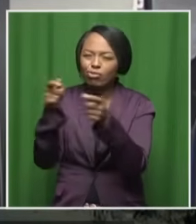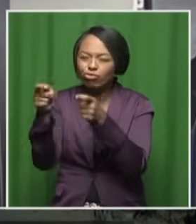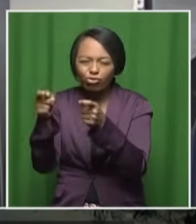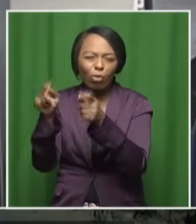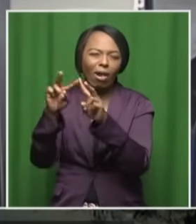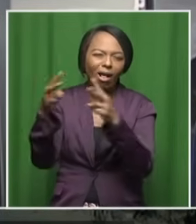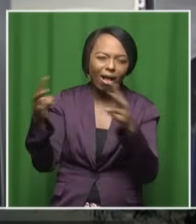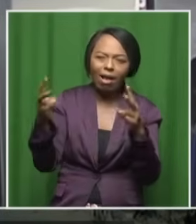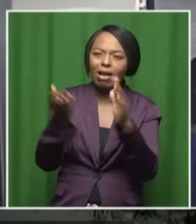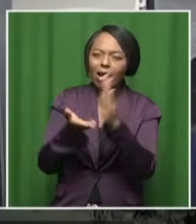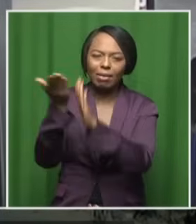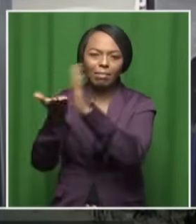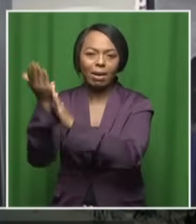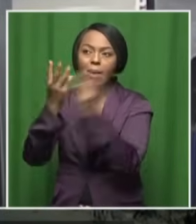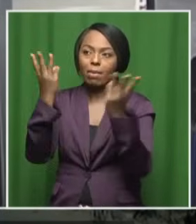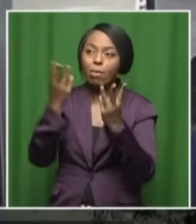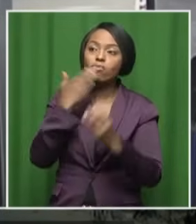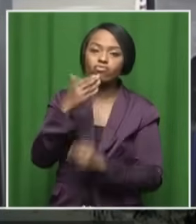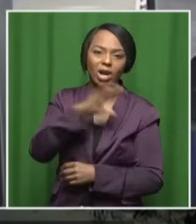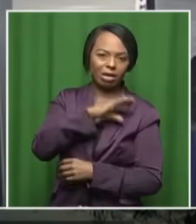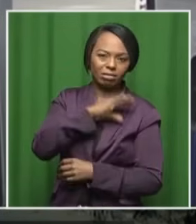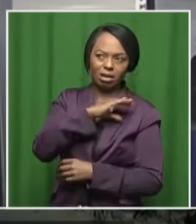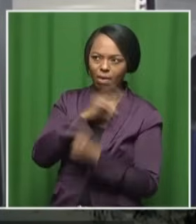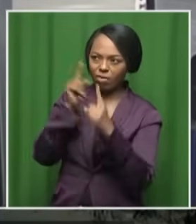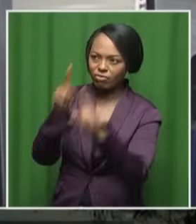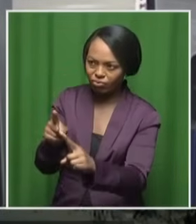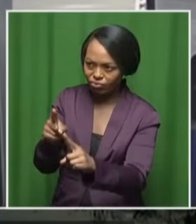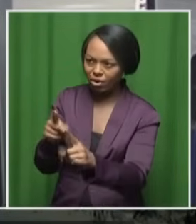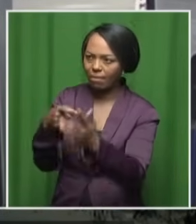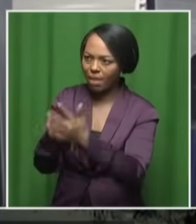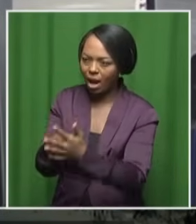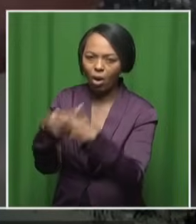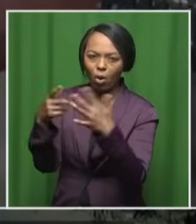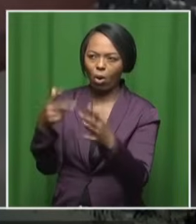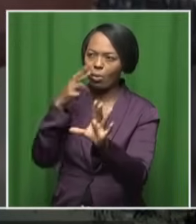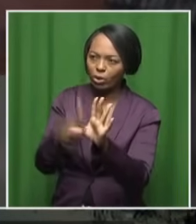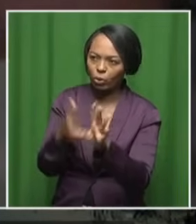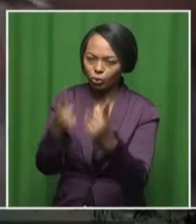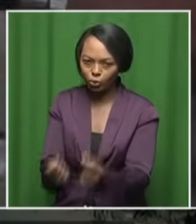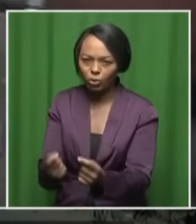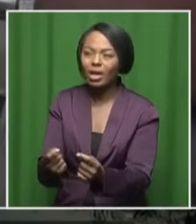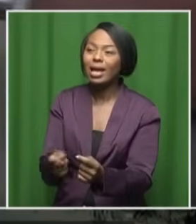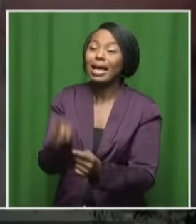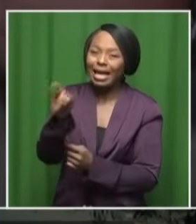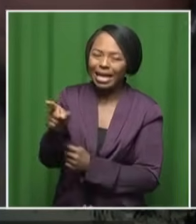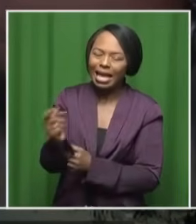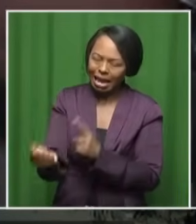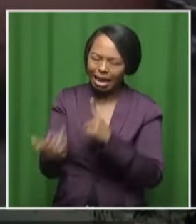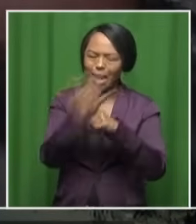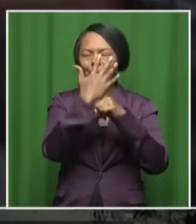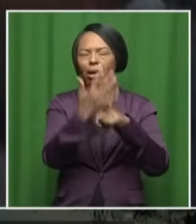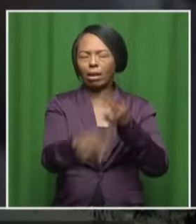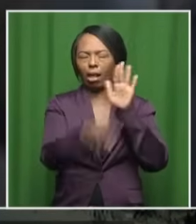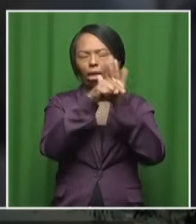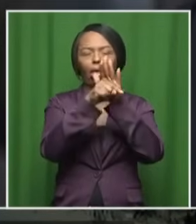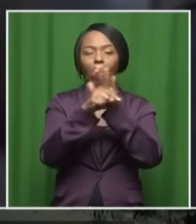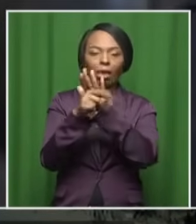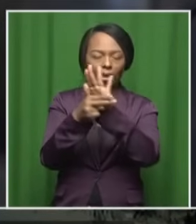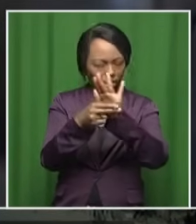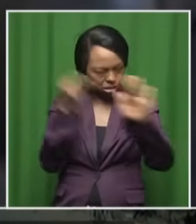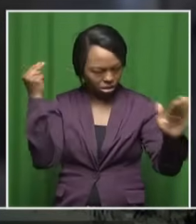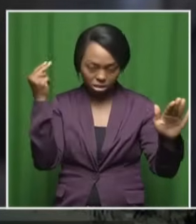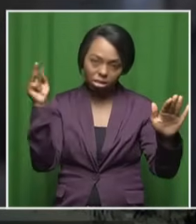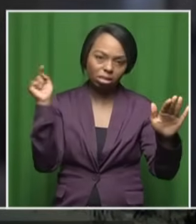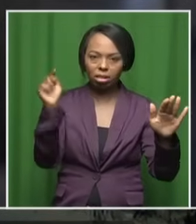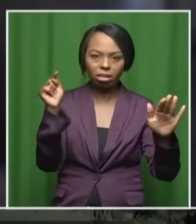increase, those people who are the unfortunate beneficiaries of those increases pass them on, and consumers feel